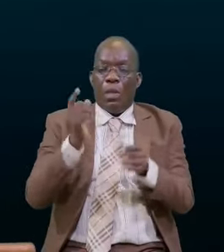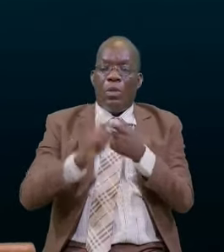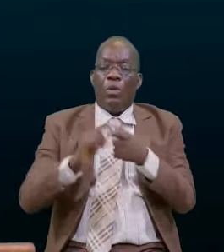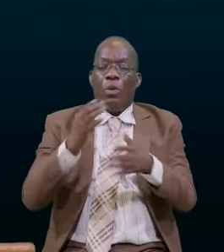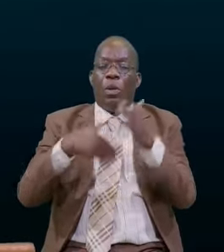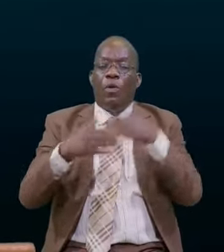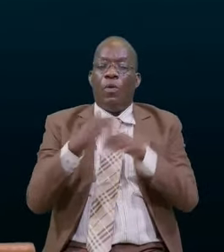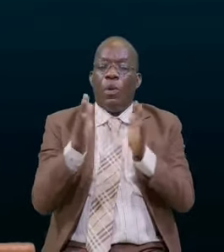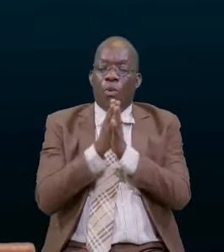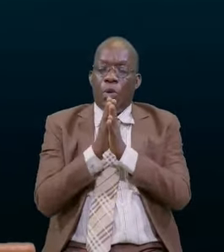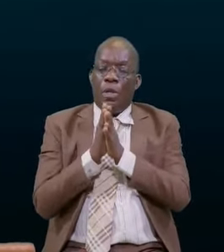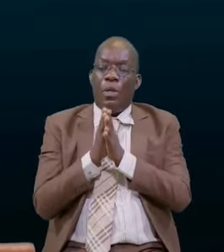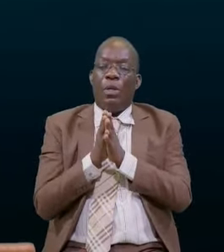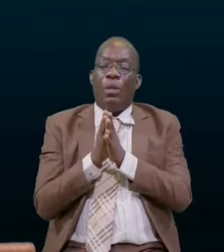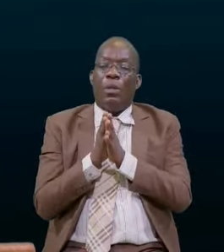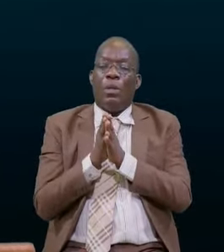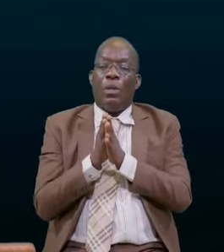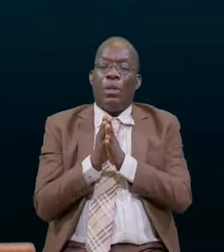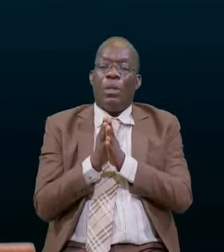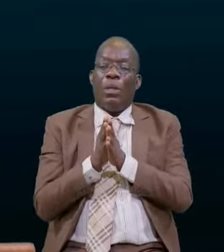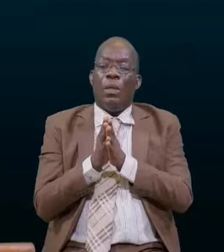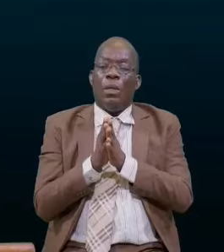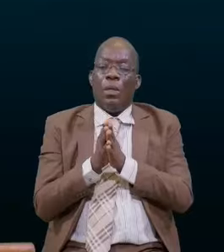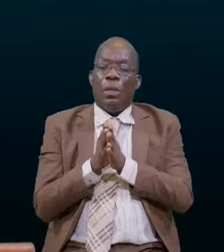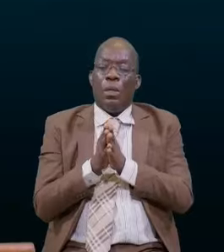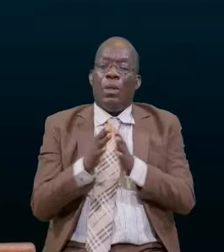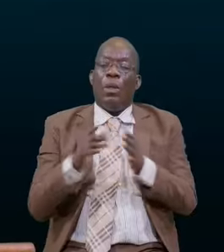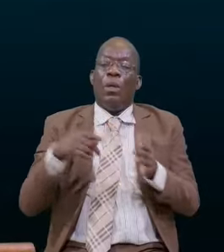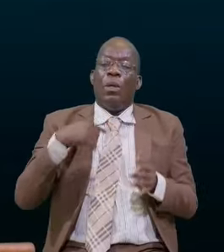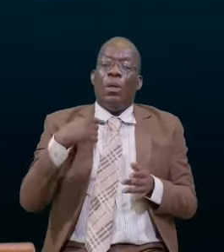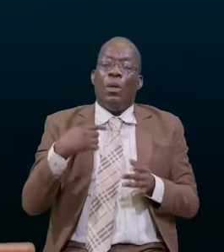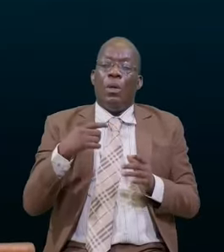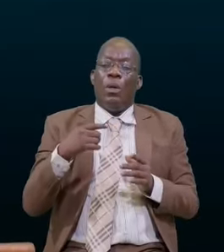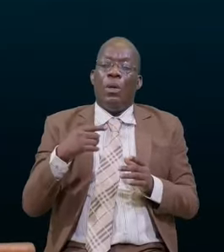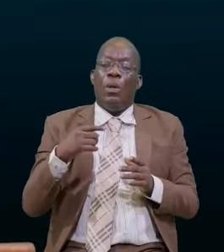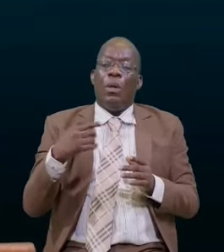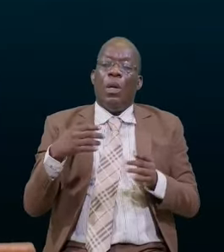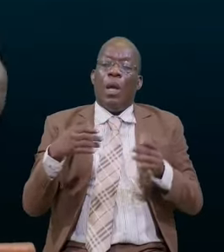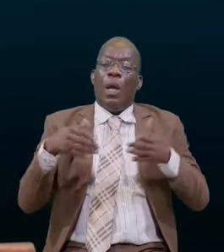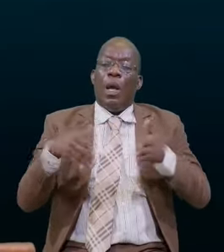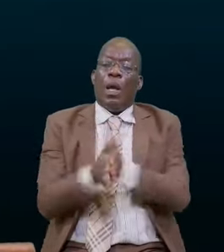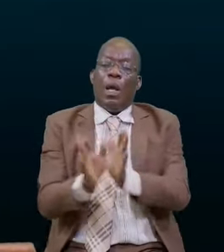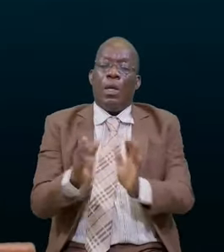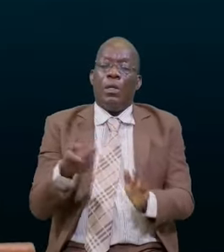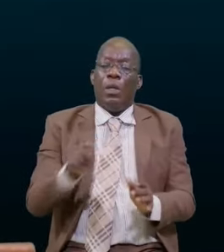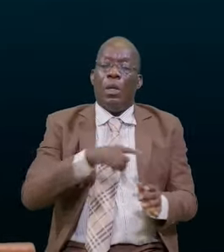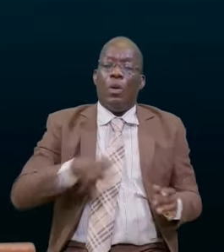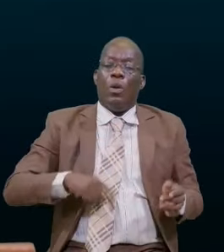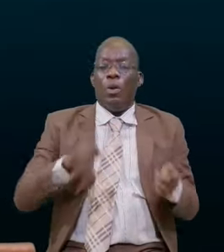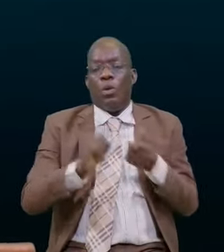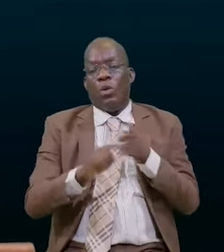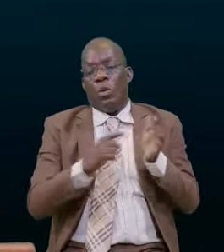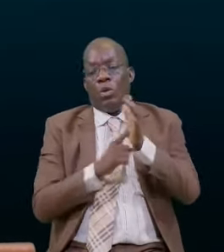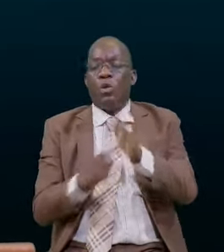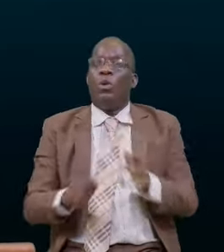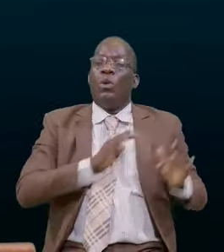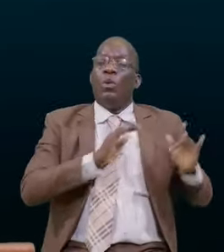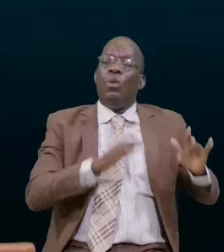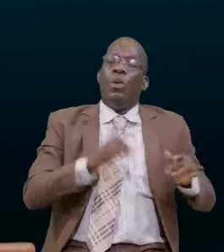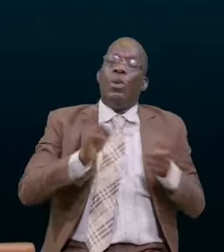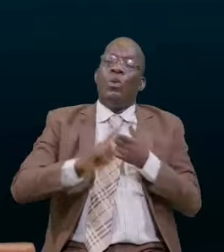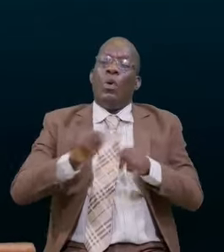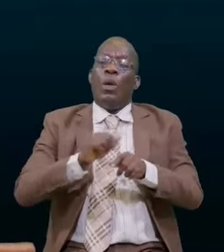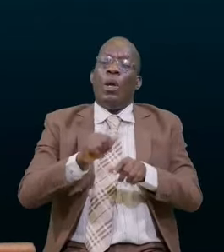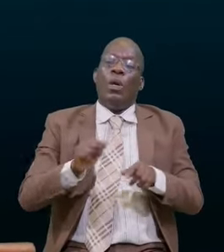mouth and confess them to the Lord tell the Lord that he should have mercy should come and apply his blood to come and